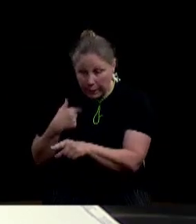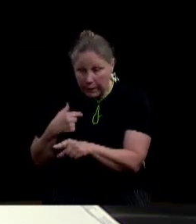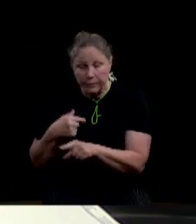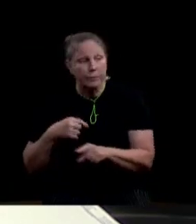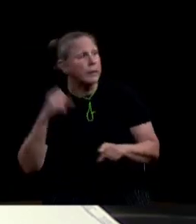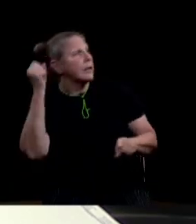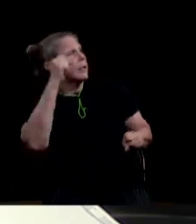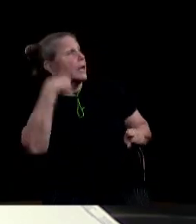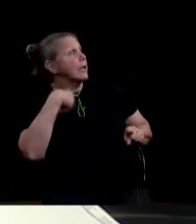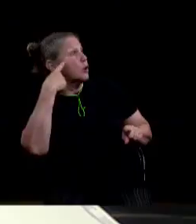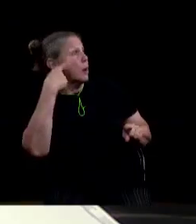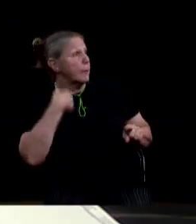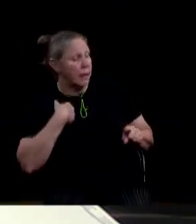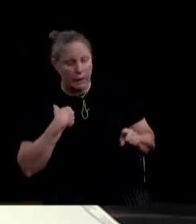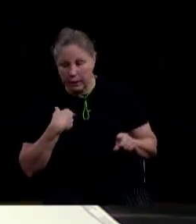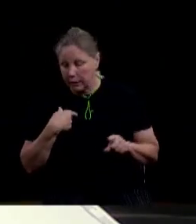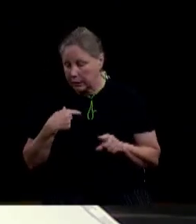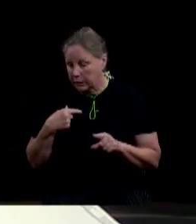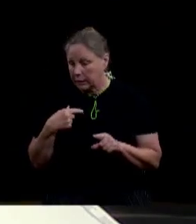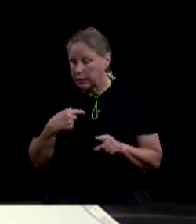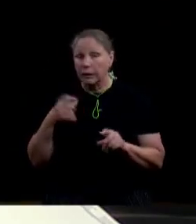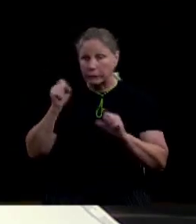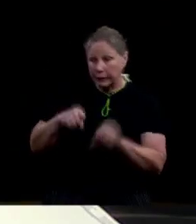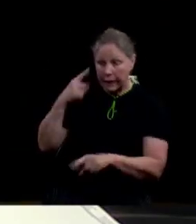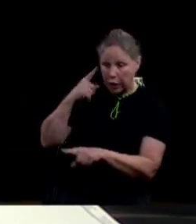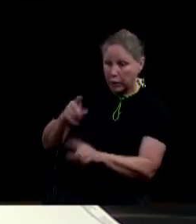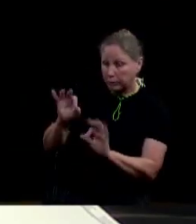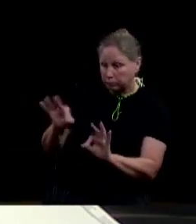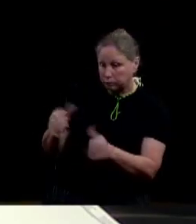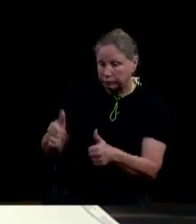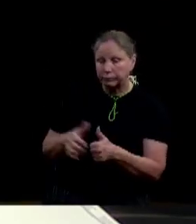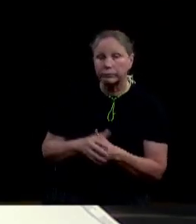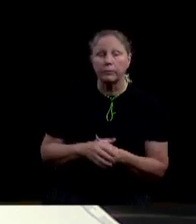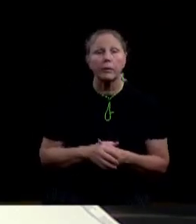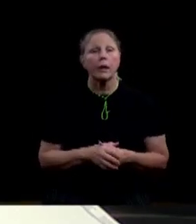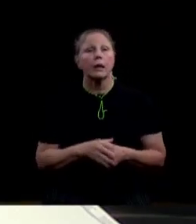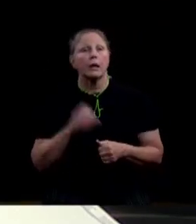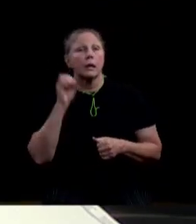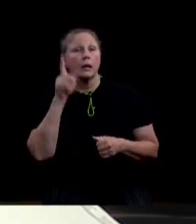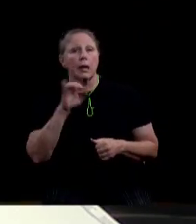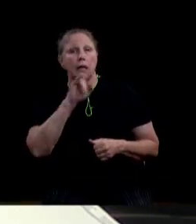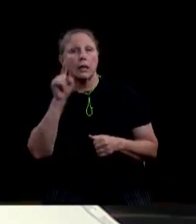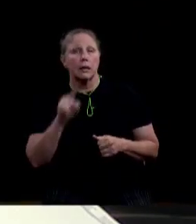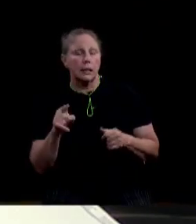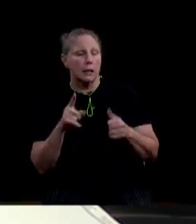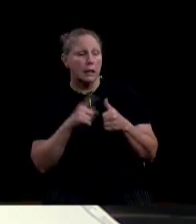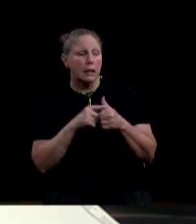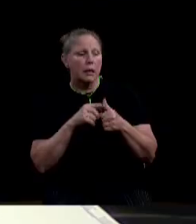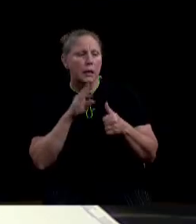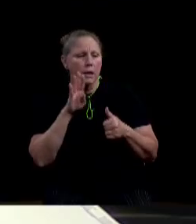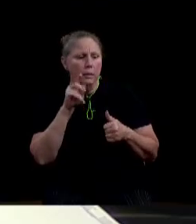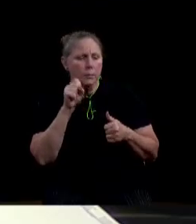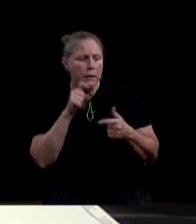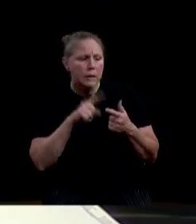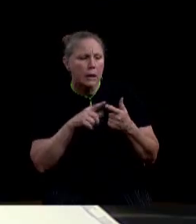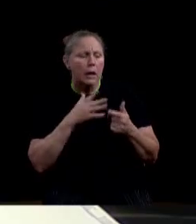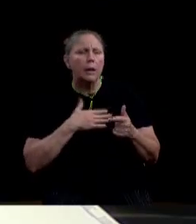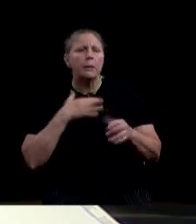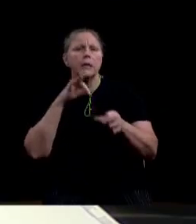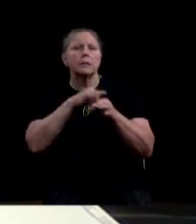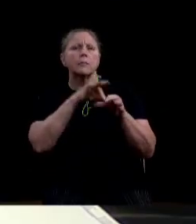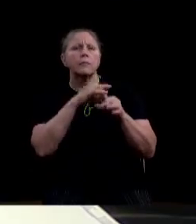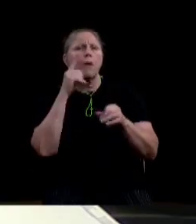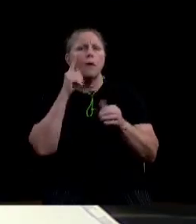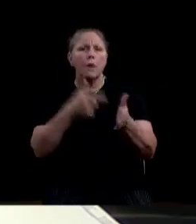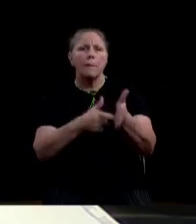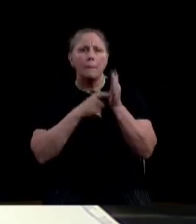can. Yes. Okay. Becky Burns, please vote for mandatory mask wearing in all businesses and public